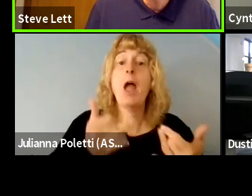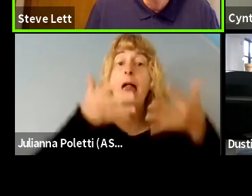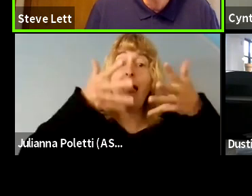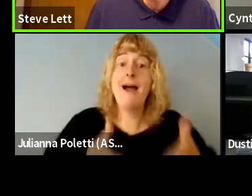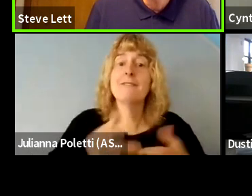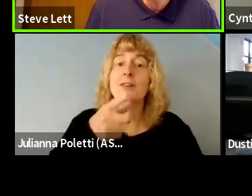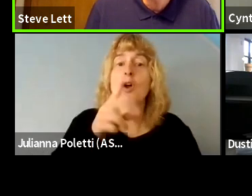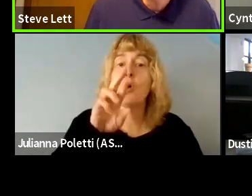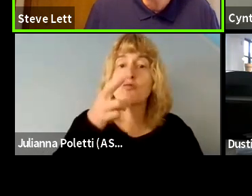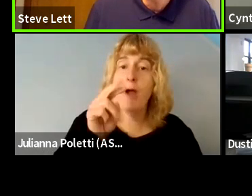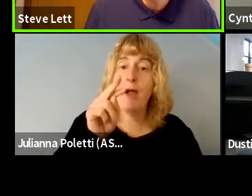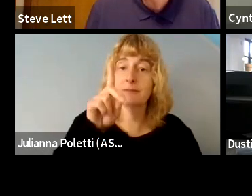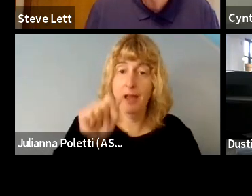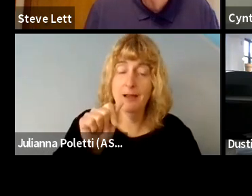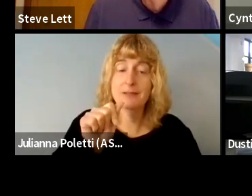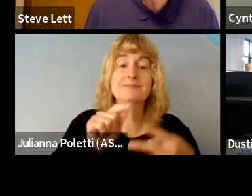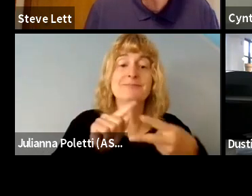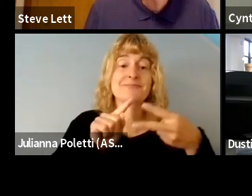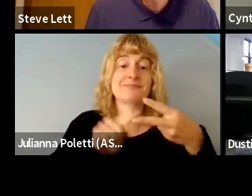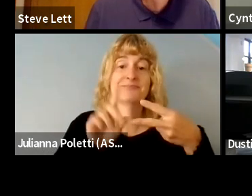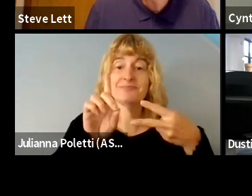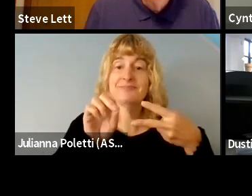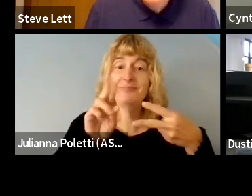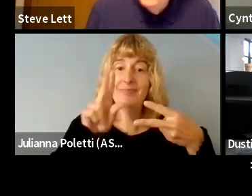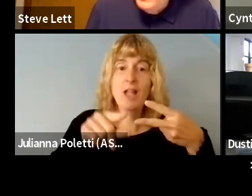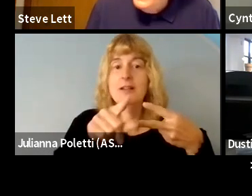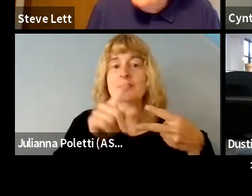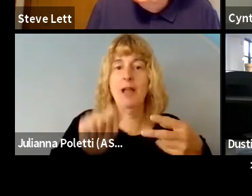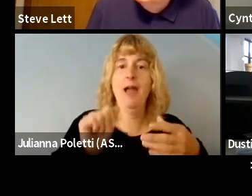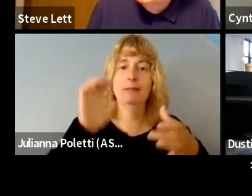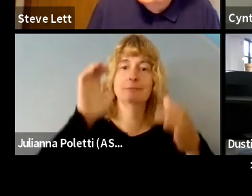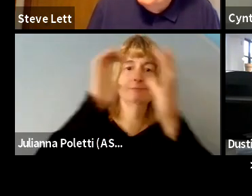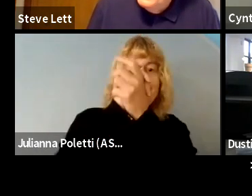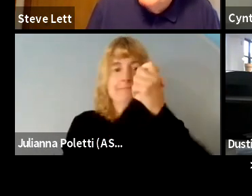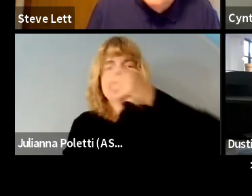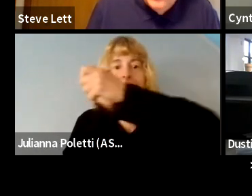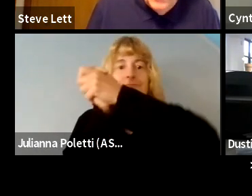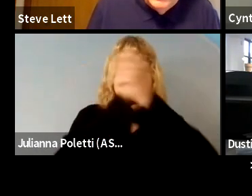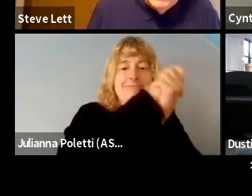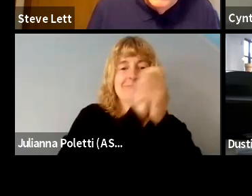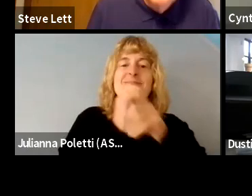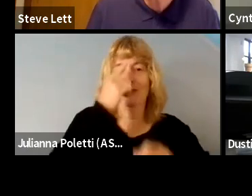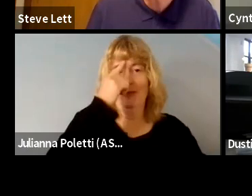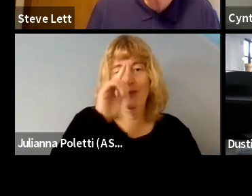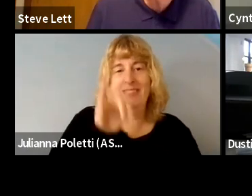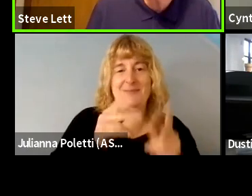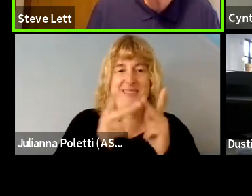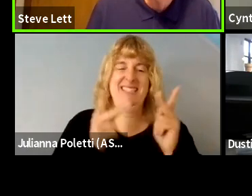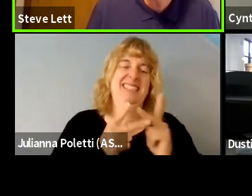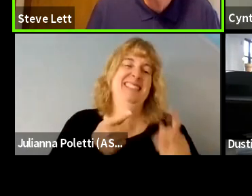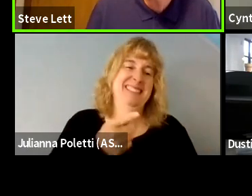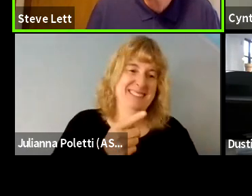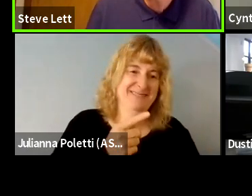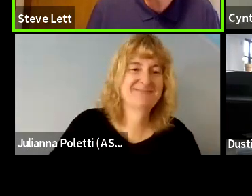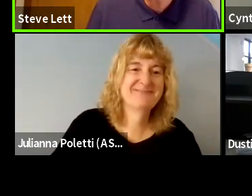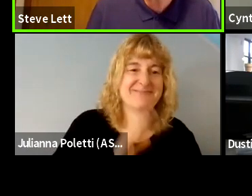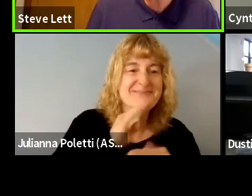it. May I ask a question? I think it should go to a vote. Question. Go right ahead.